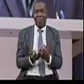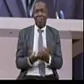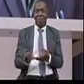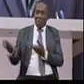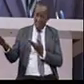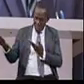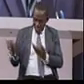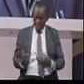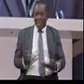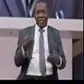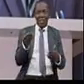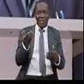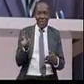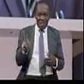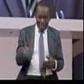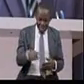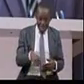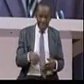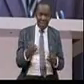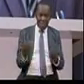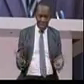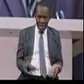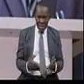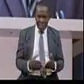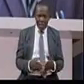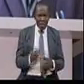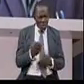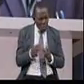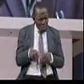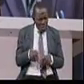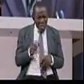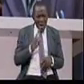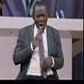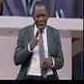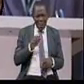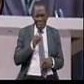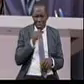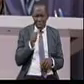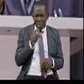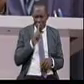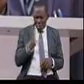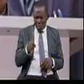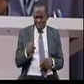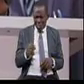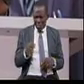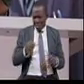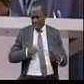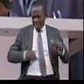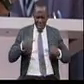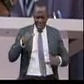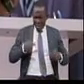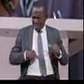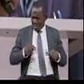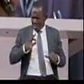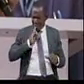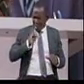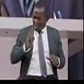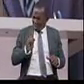GS life in Enugu? I want to ask you, answer. Is GS life in Enugu?